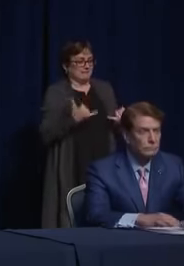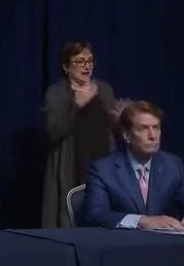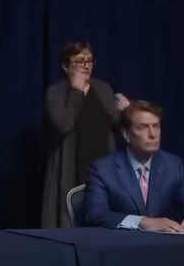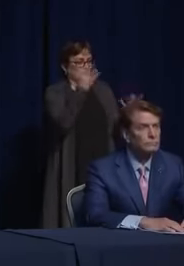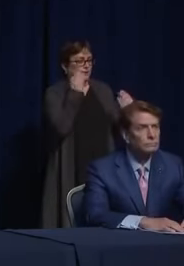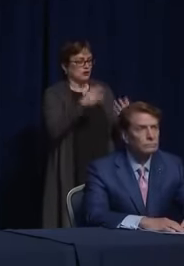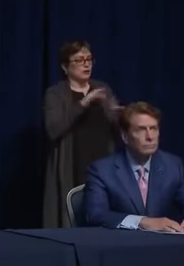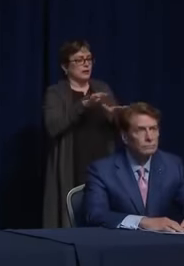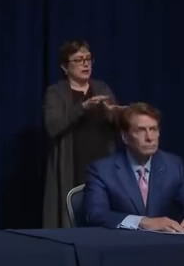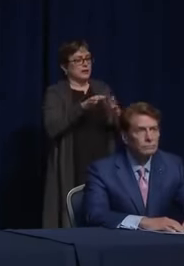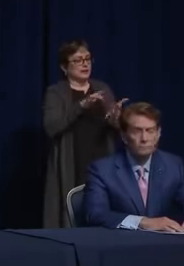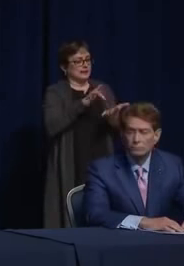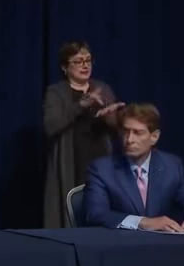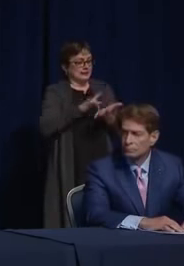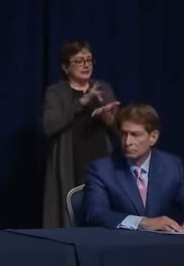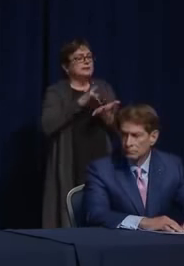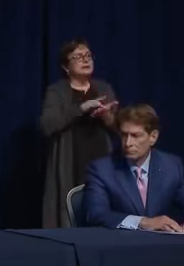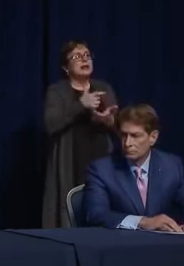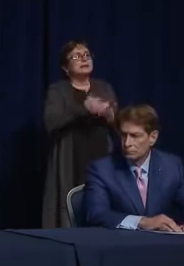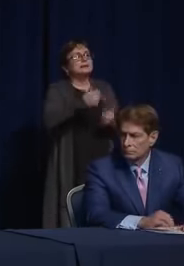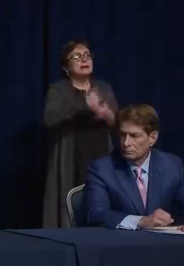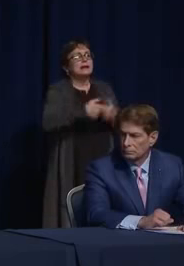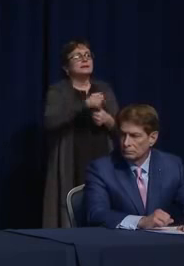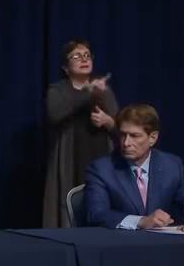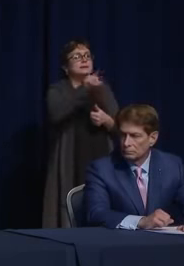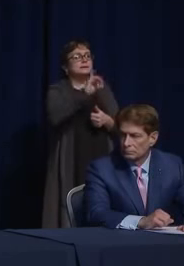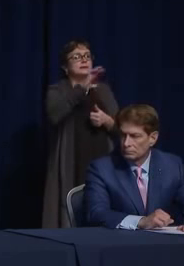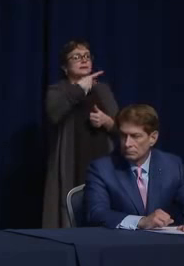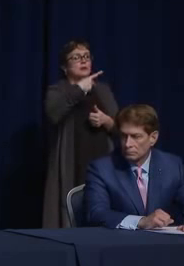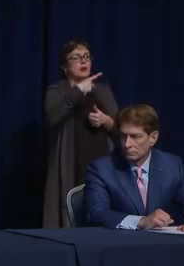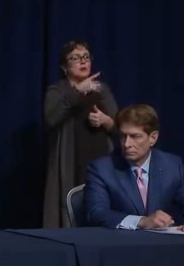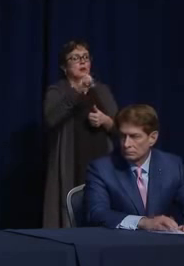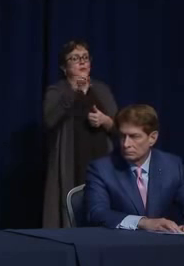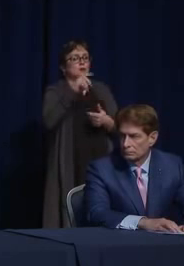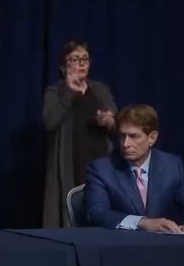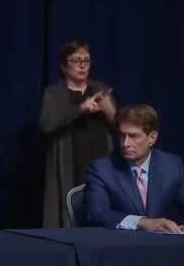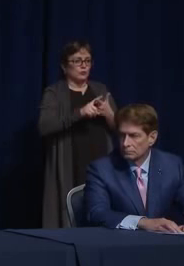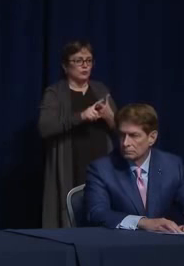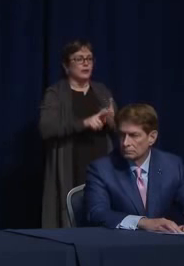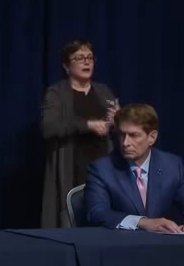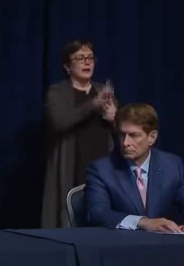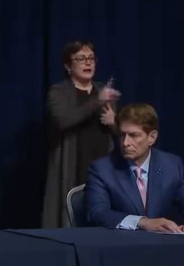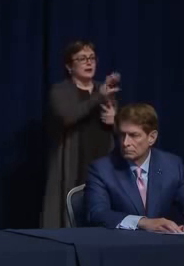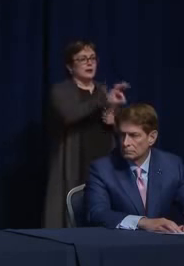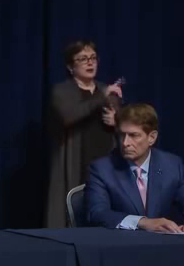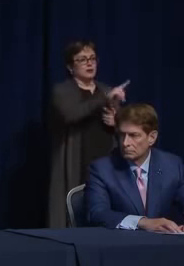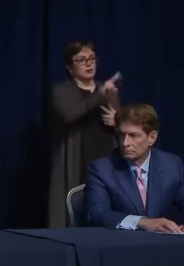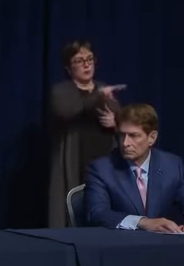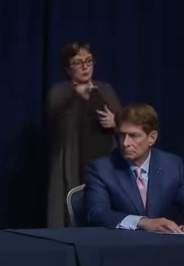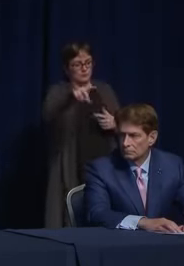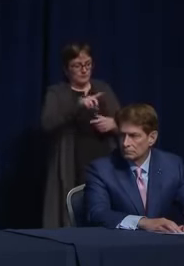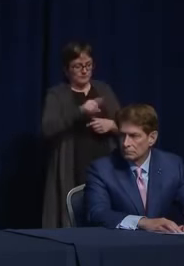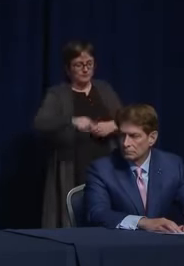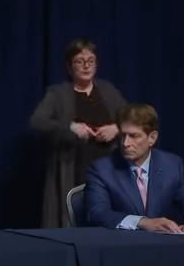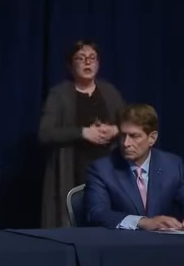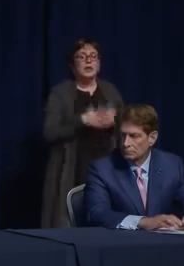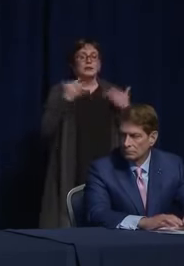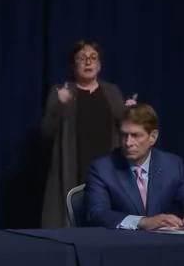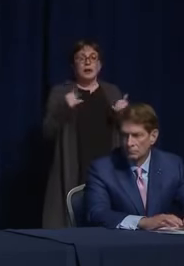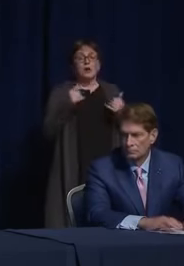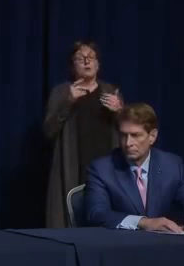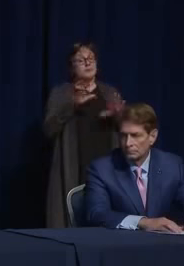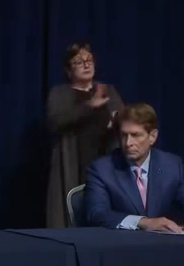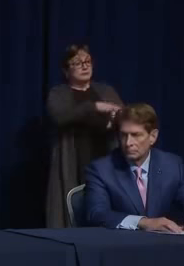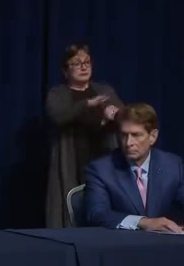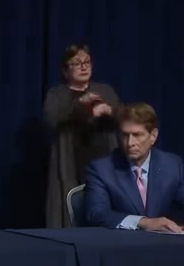zip code to 898-211. Additionally, I urge residents not to hoard food or other supplies